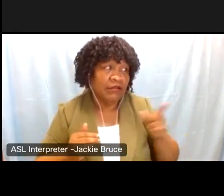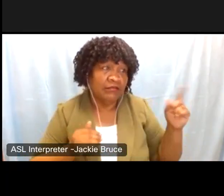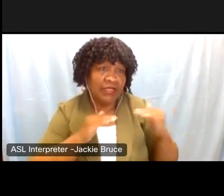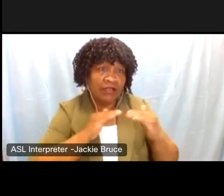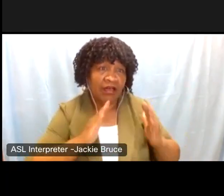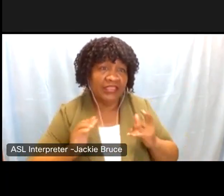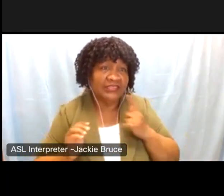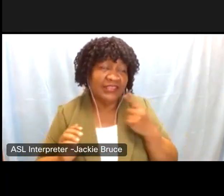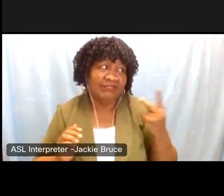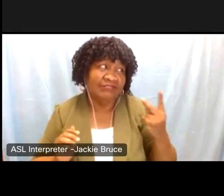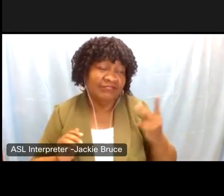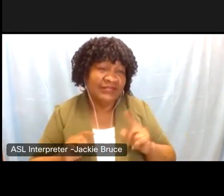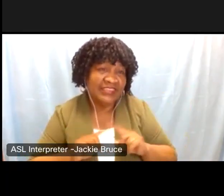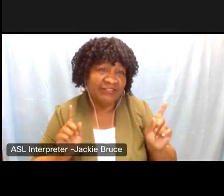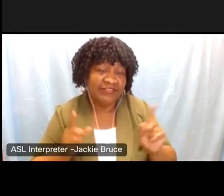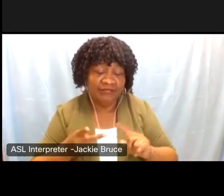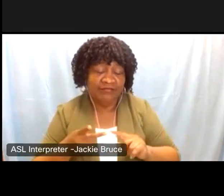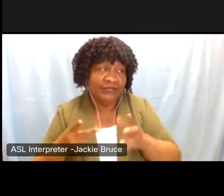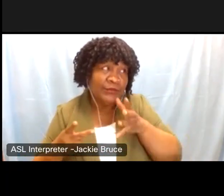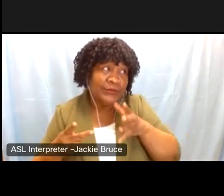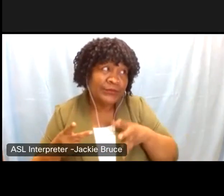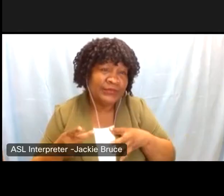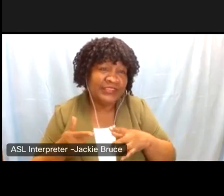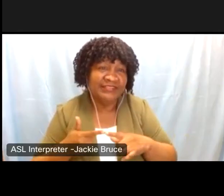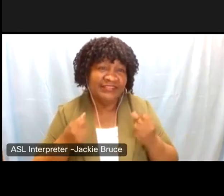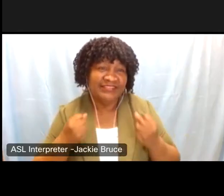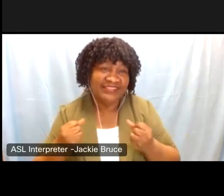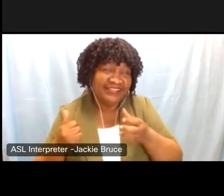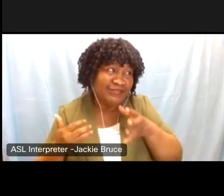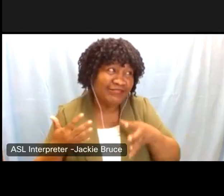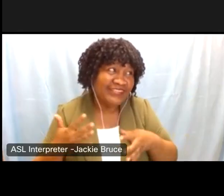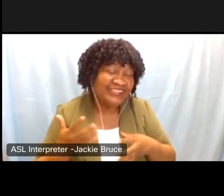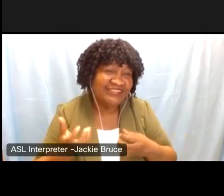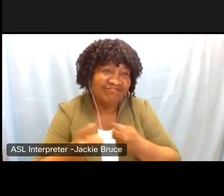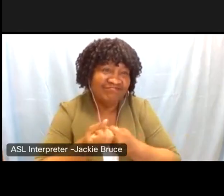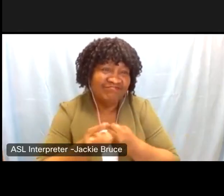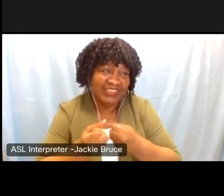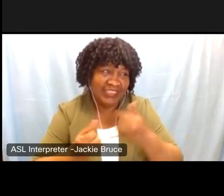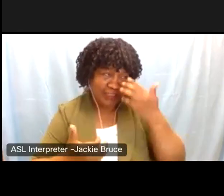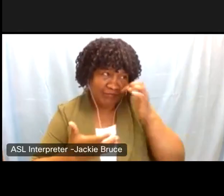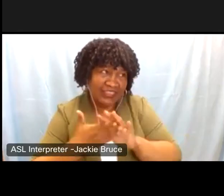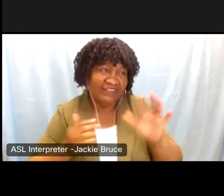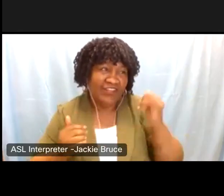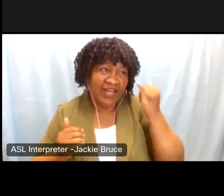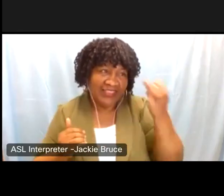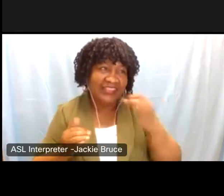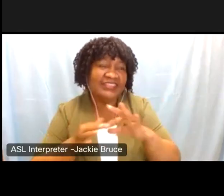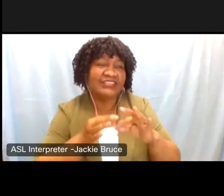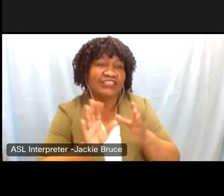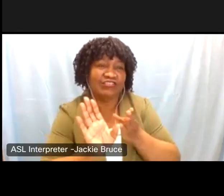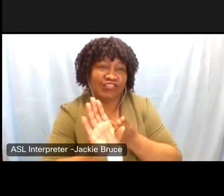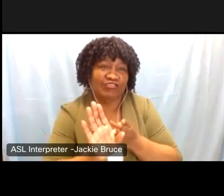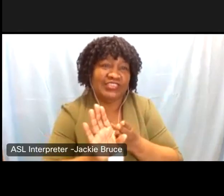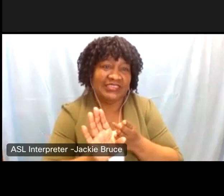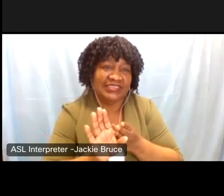different. We're women, we're feminists, and we believe in your idea of psychology,